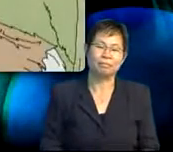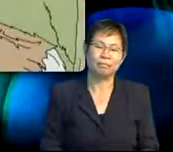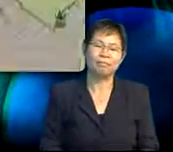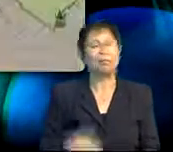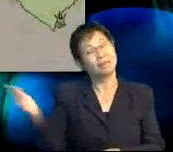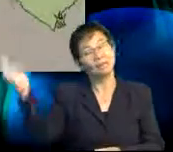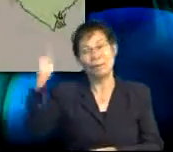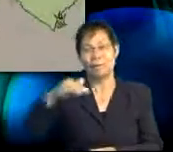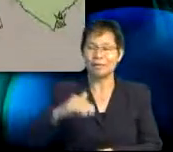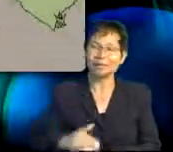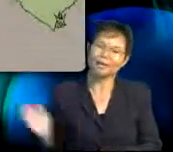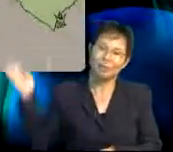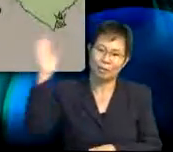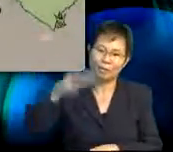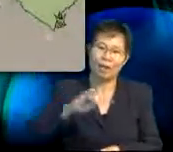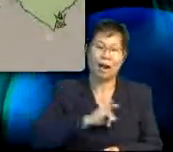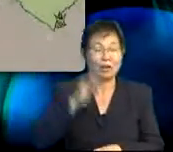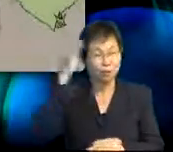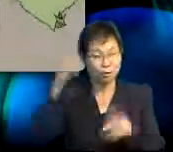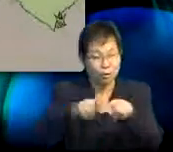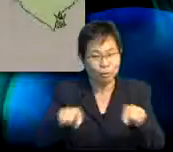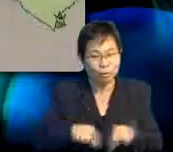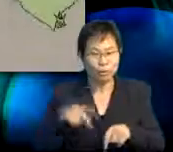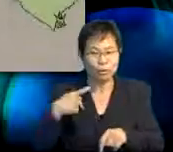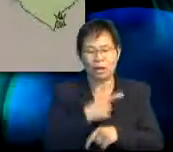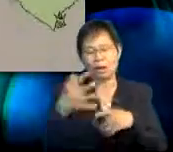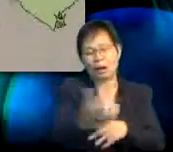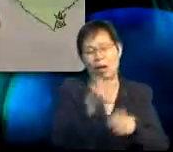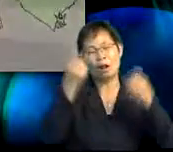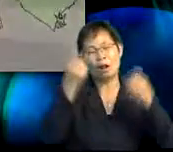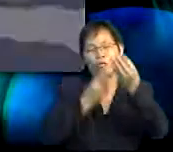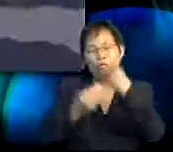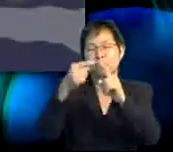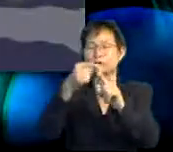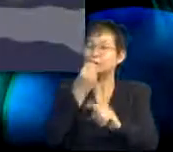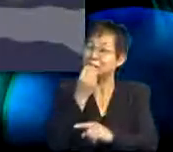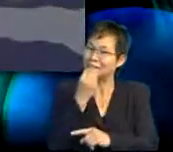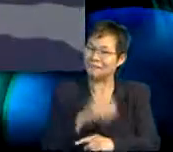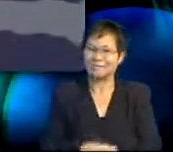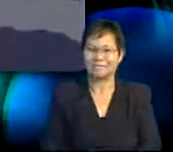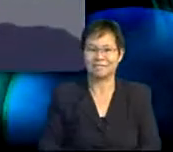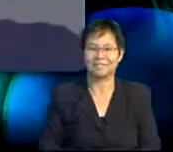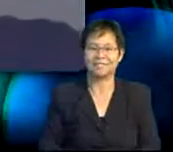Come on! I know a place where we can get lots of food to eat.